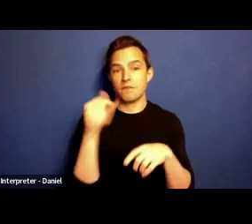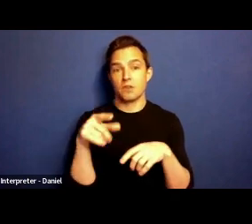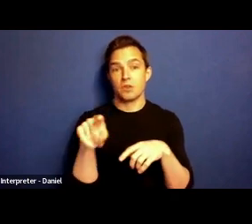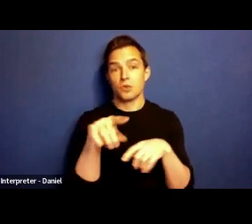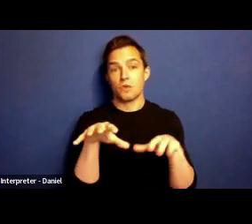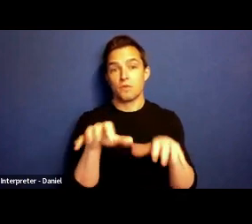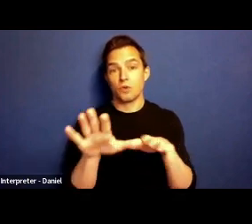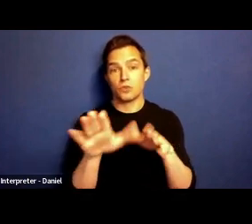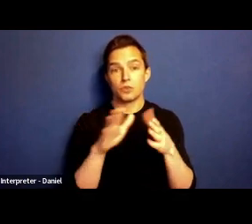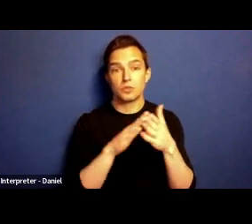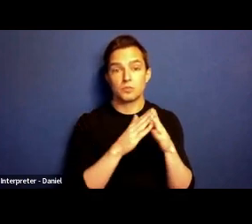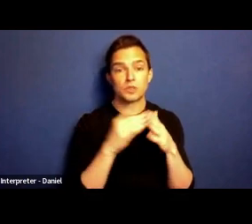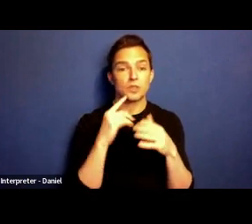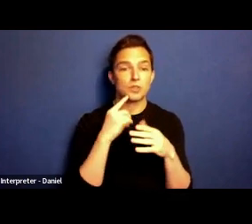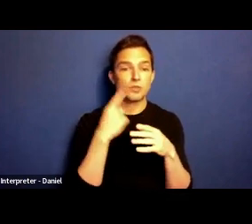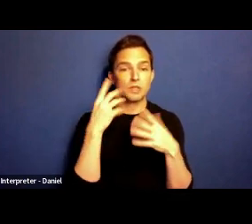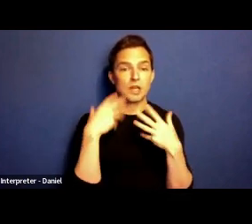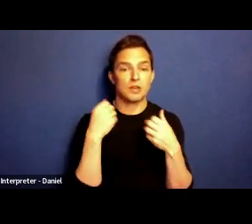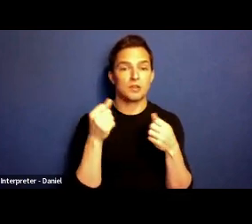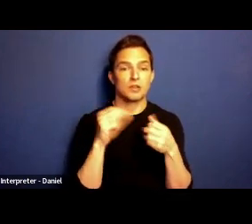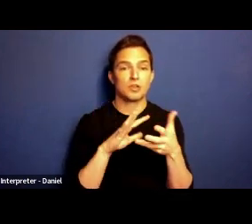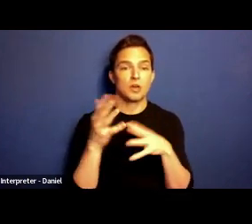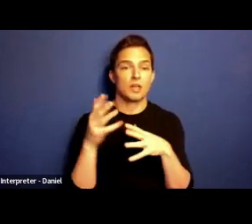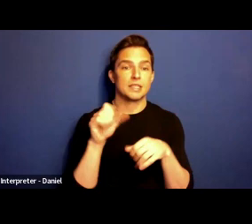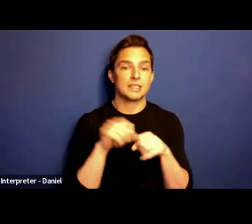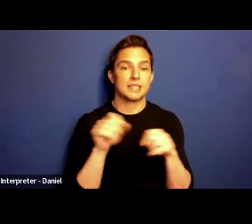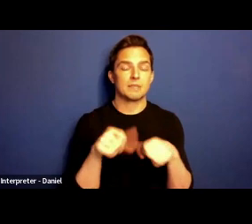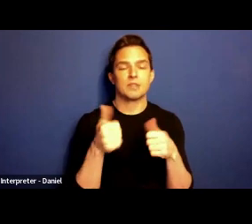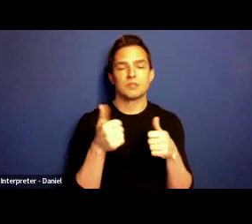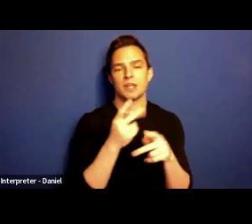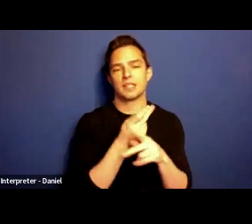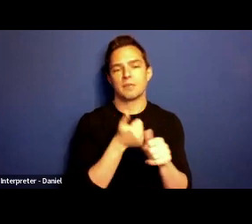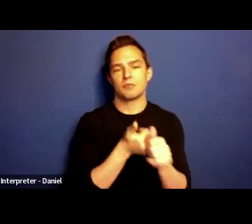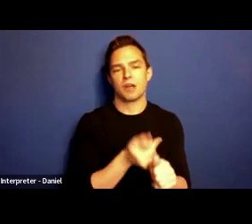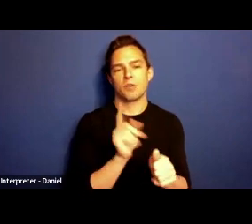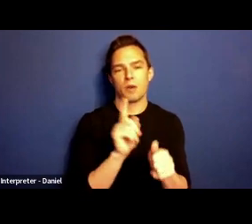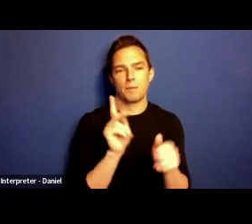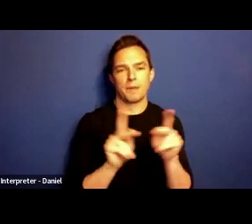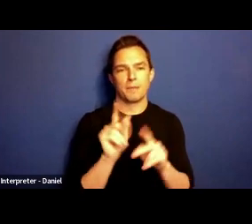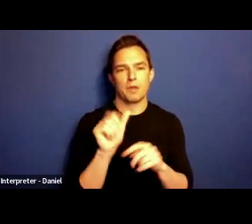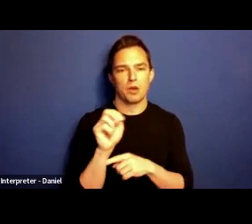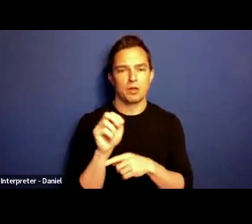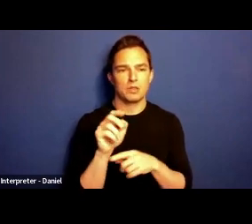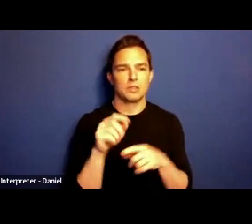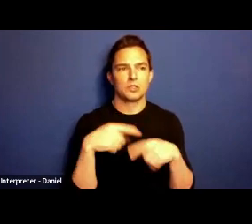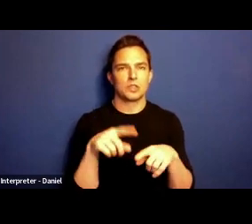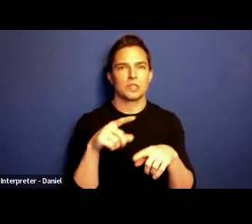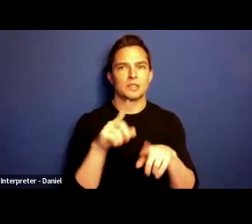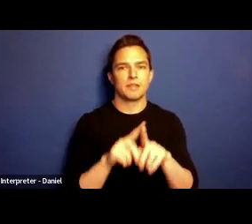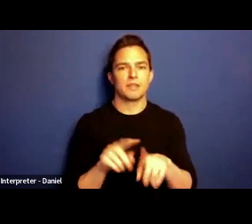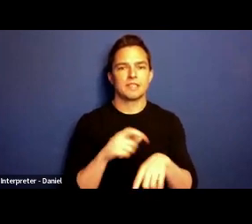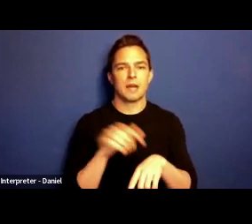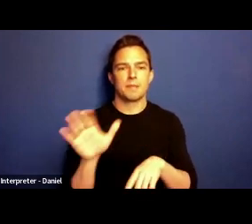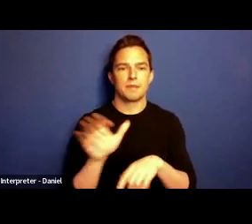state's acute mental health crisis service system, it's trying to keep track of where people are at different points in time. So we have a